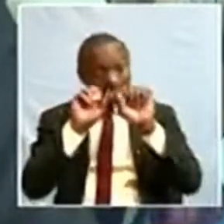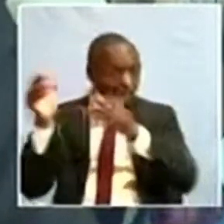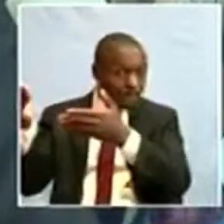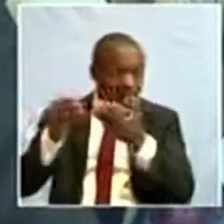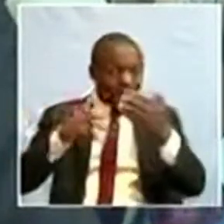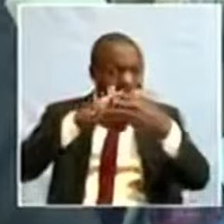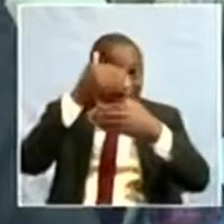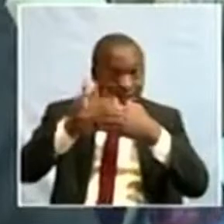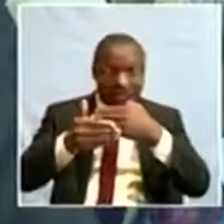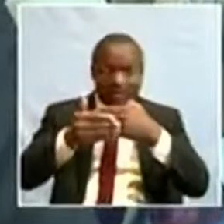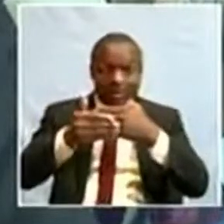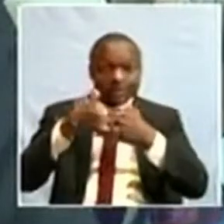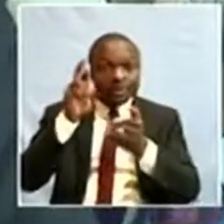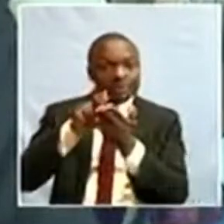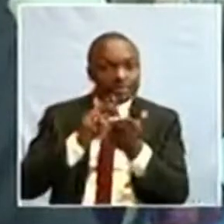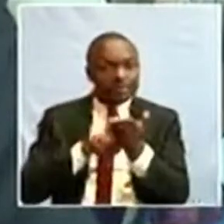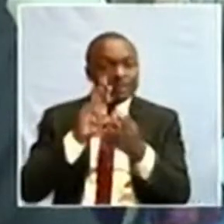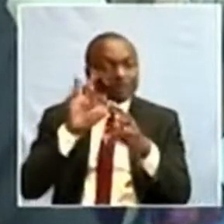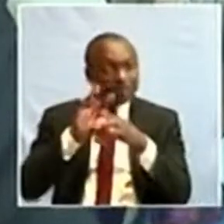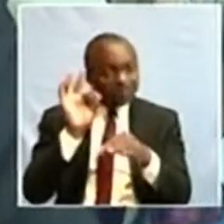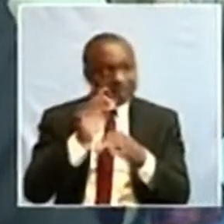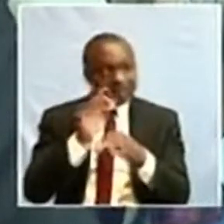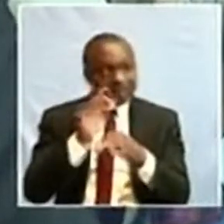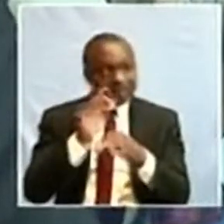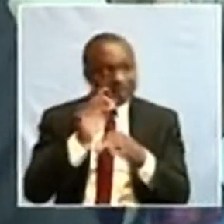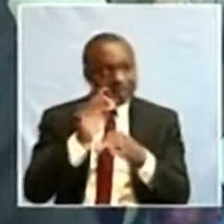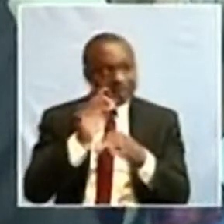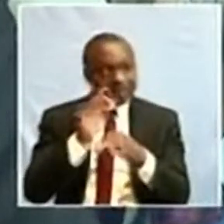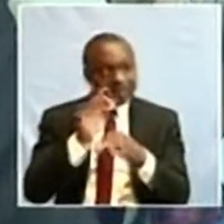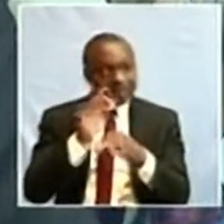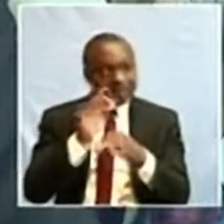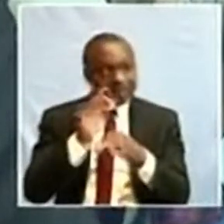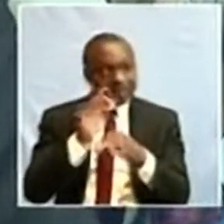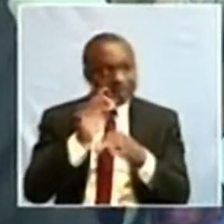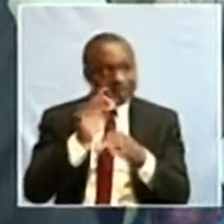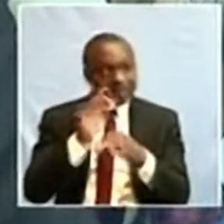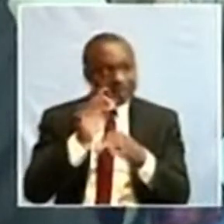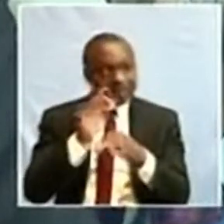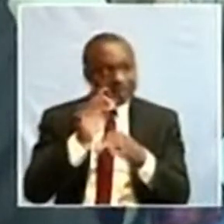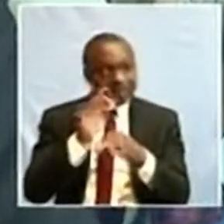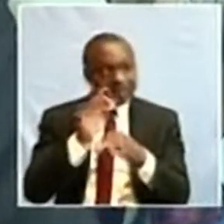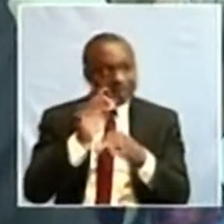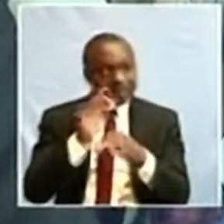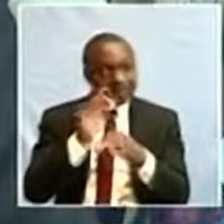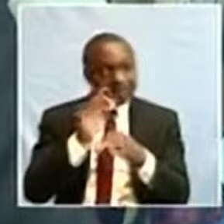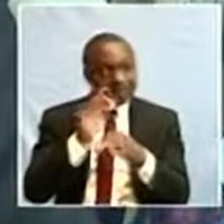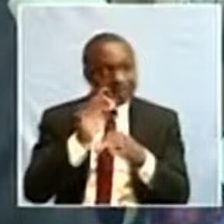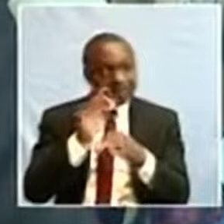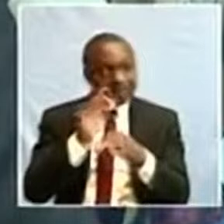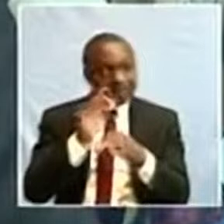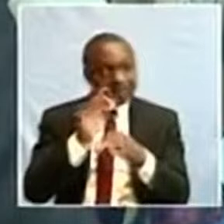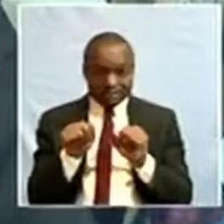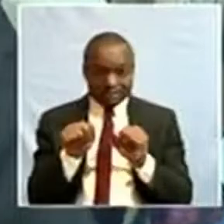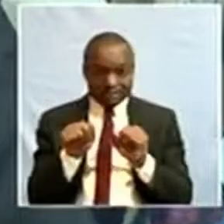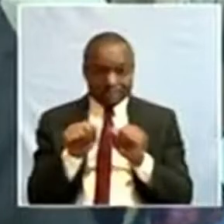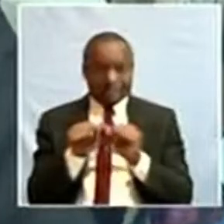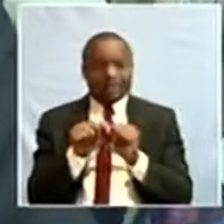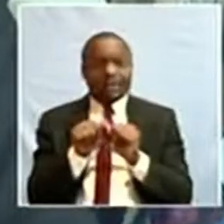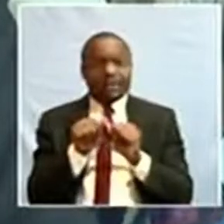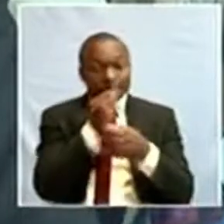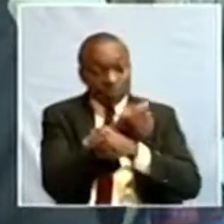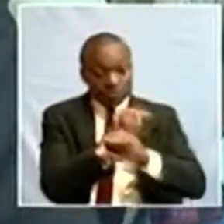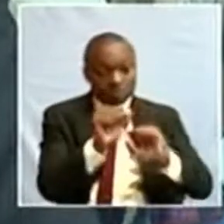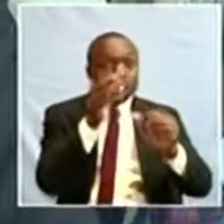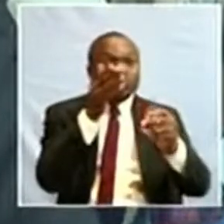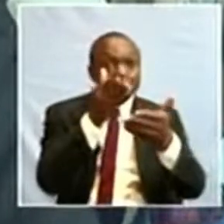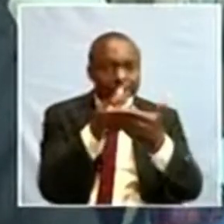out in the consolidated report? You find that there are certain powers as general to deal with particular issues without escalating